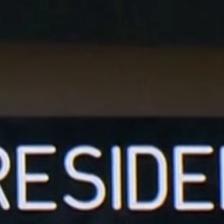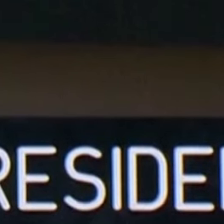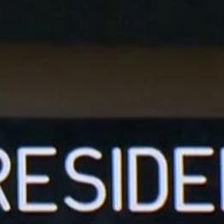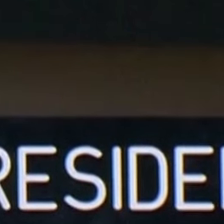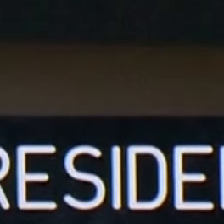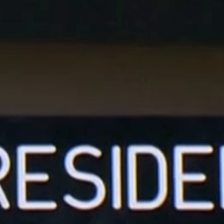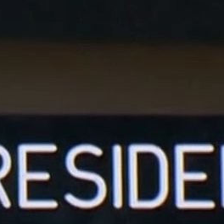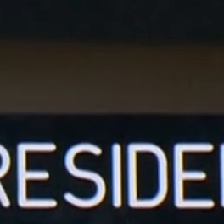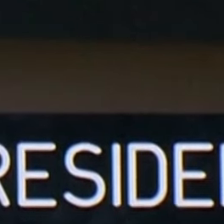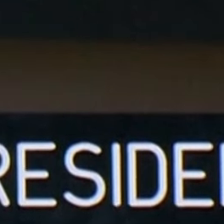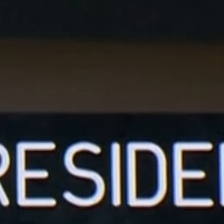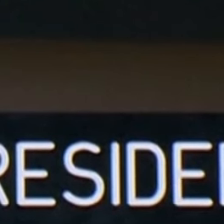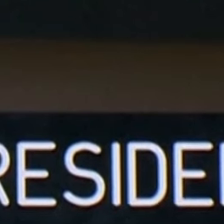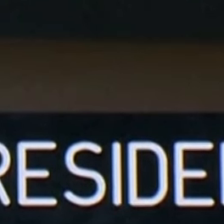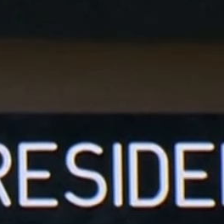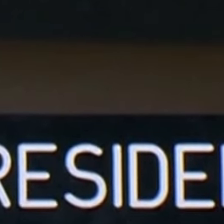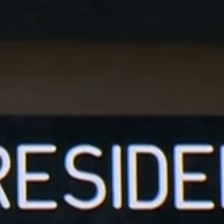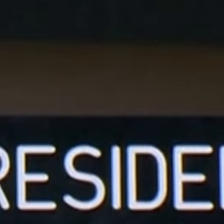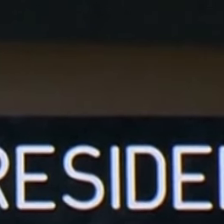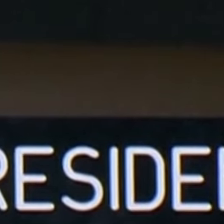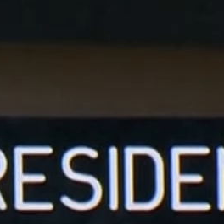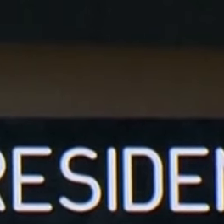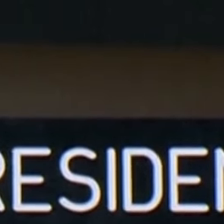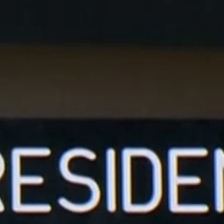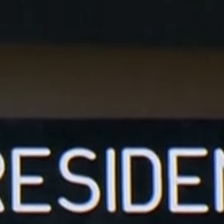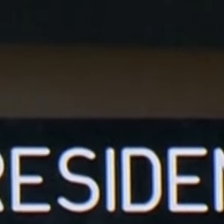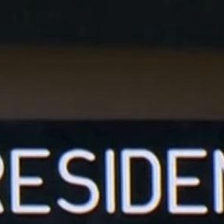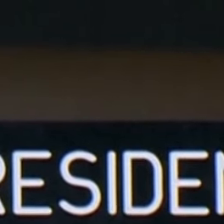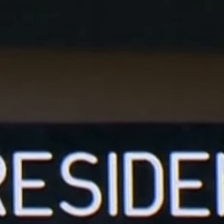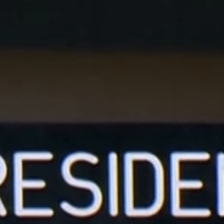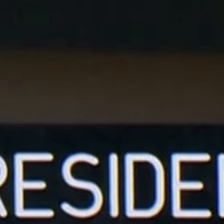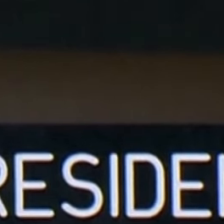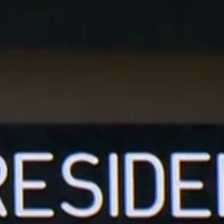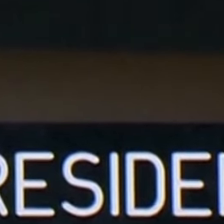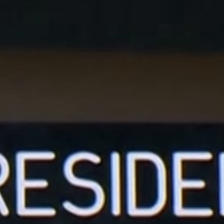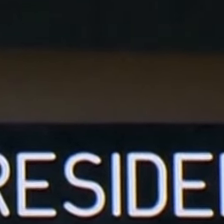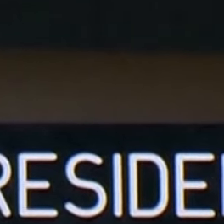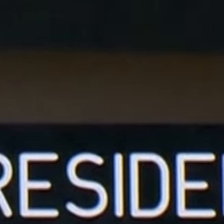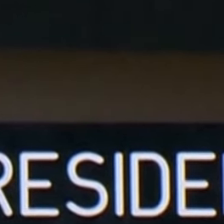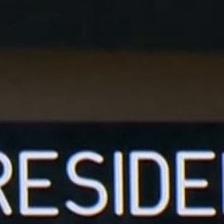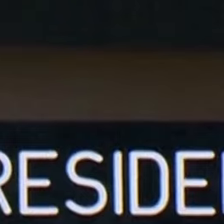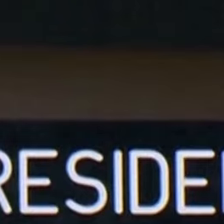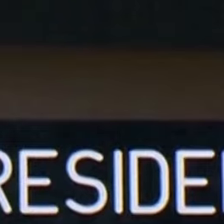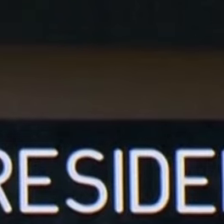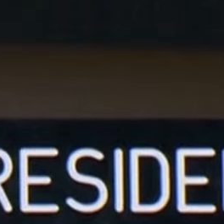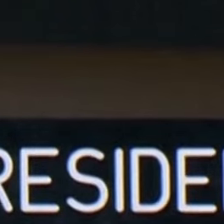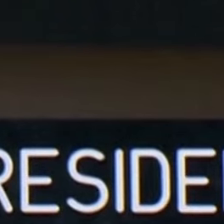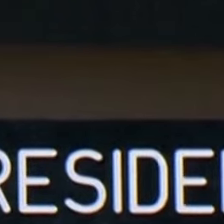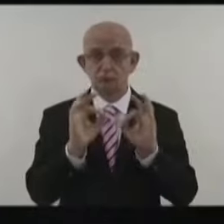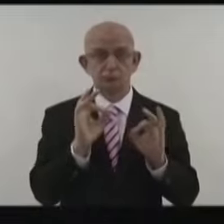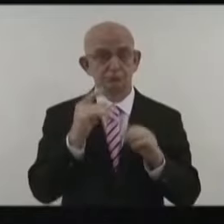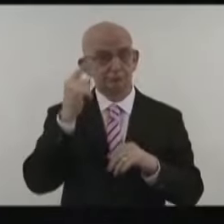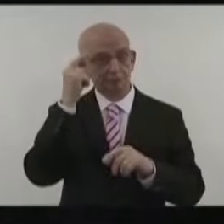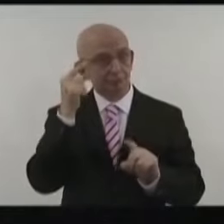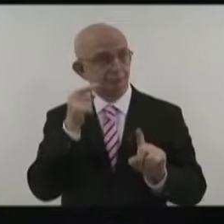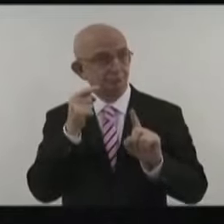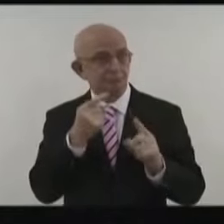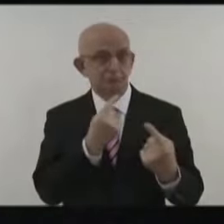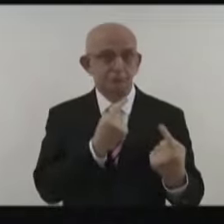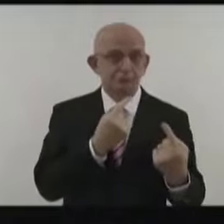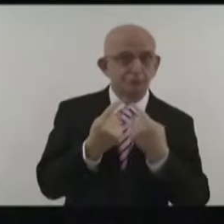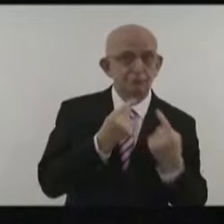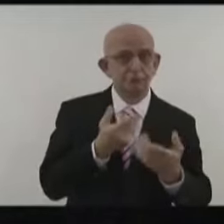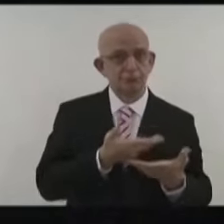It is my pleasure to welcome His Excellency Mr. Musalia Mudavadi. In Kenya,